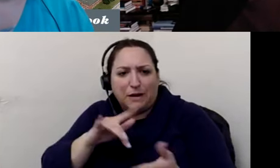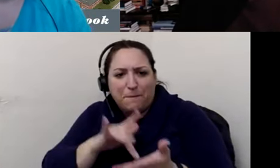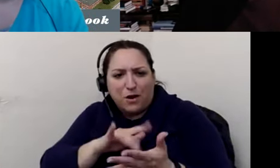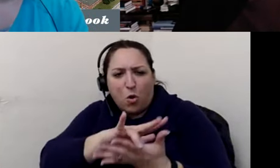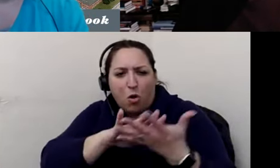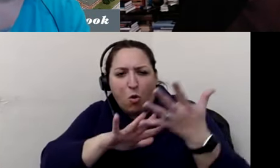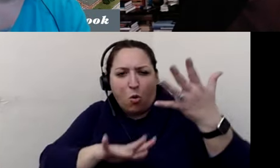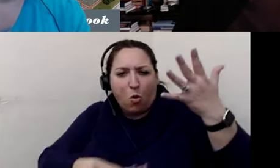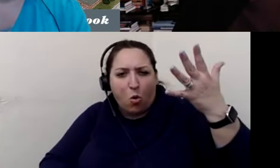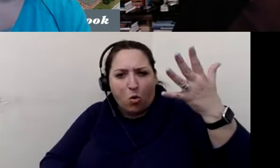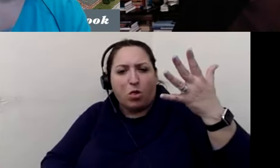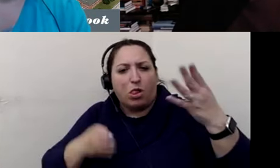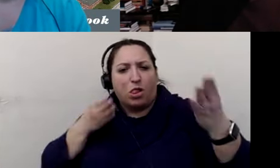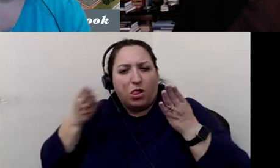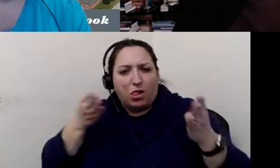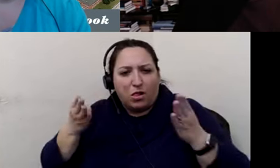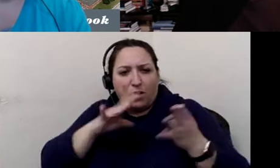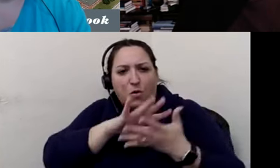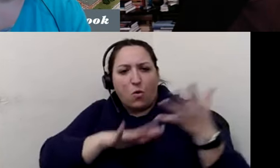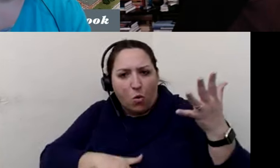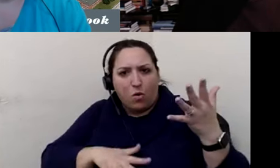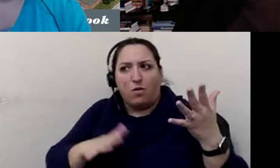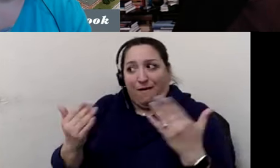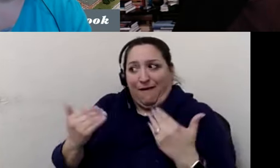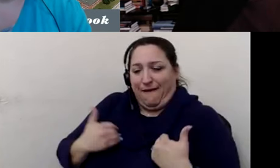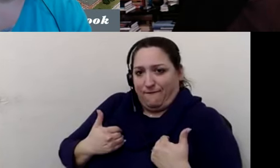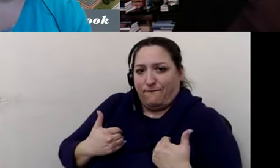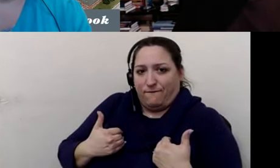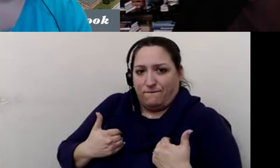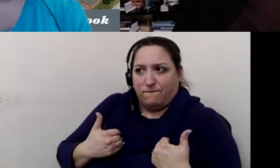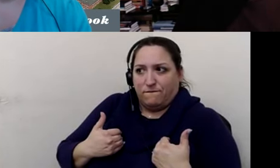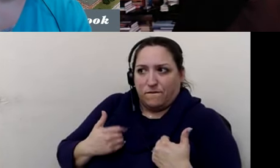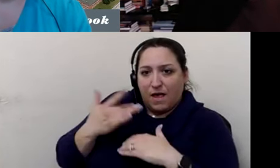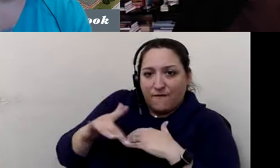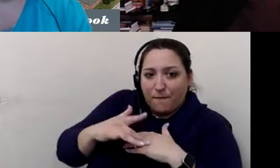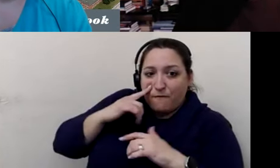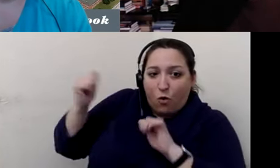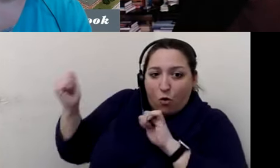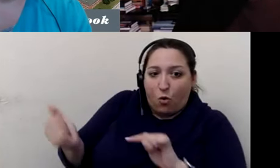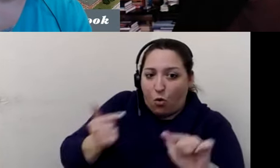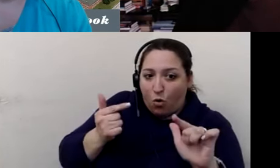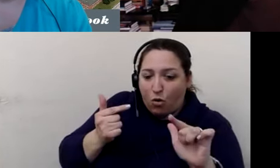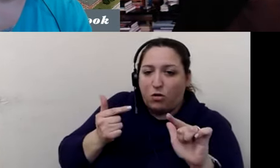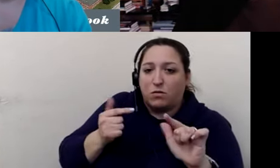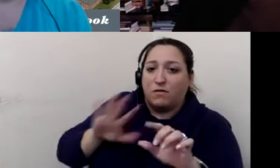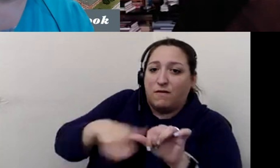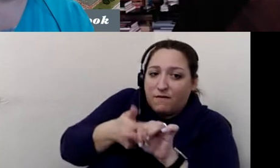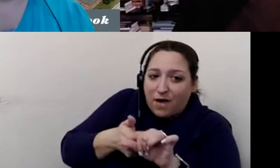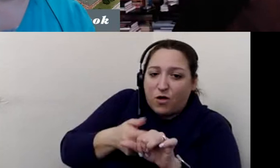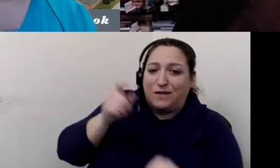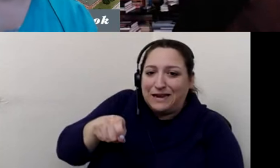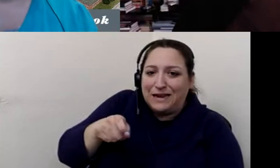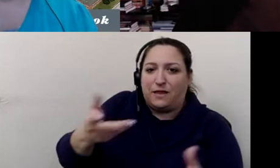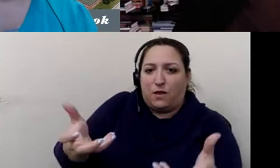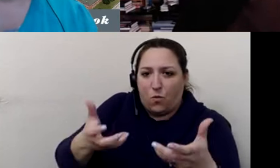of these services exist to be available to everyone based on their need and their desires.